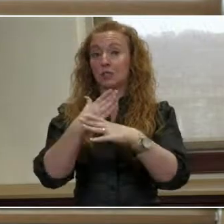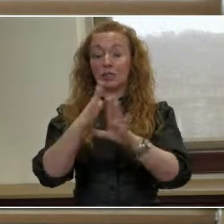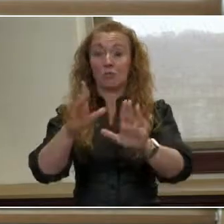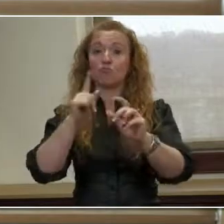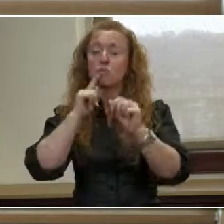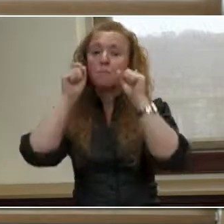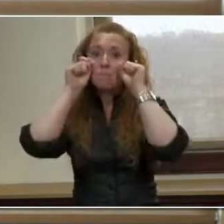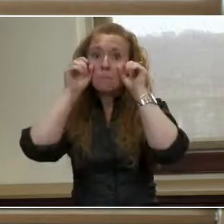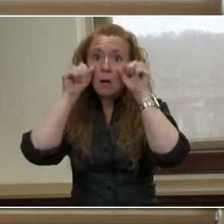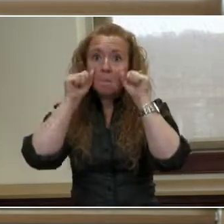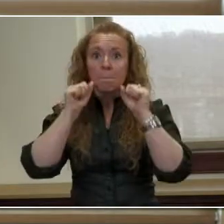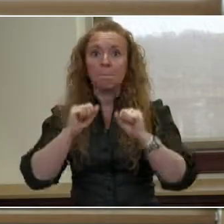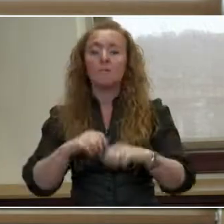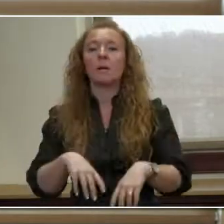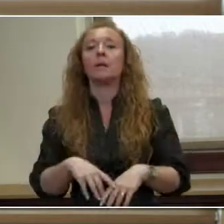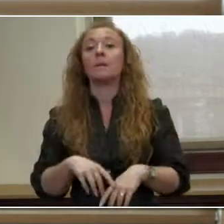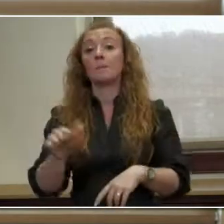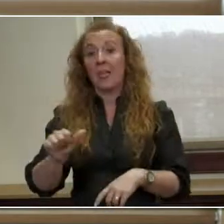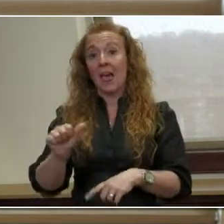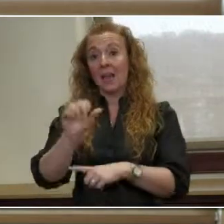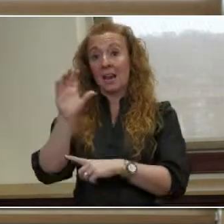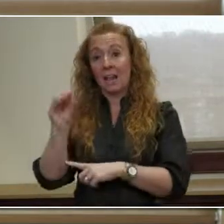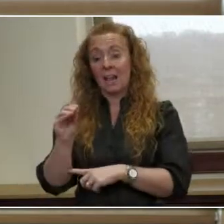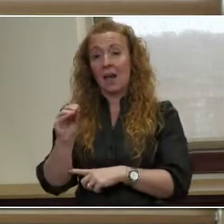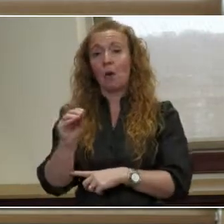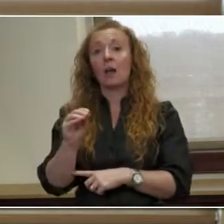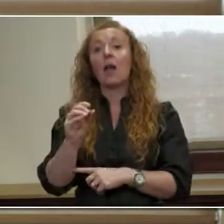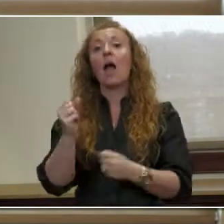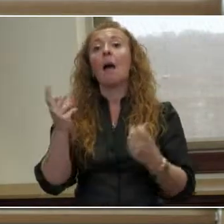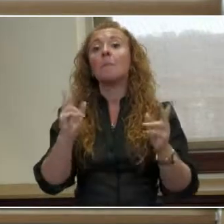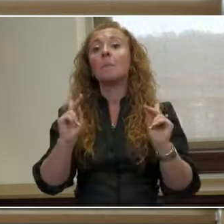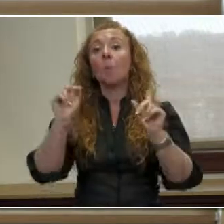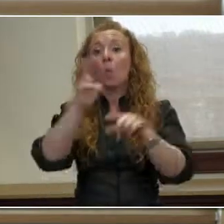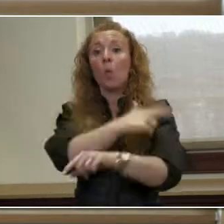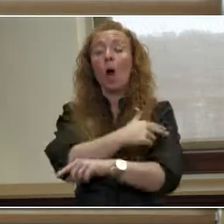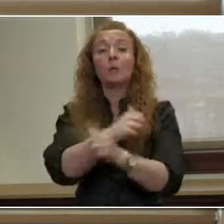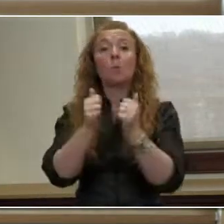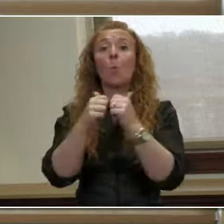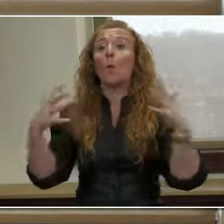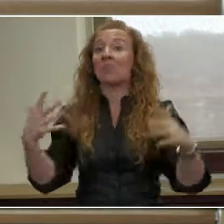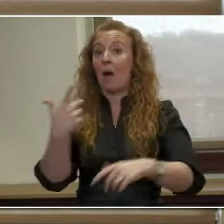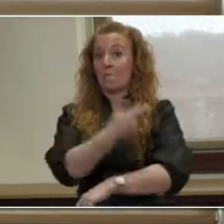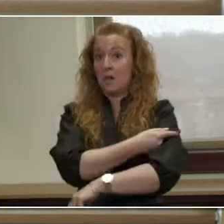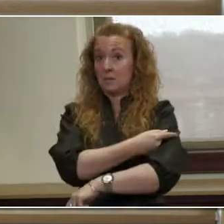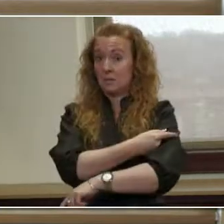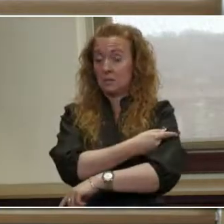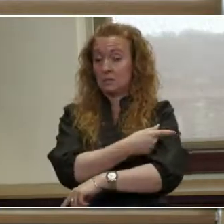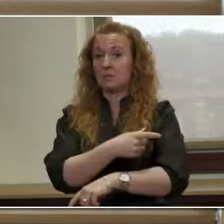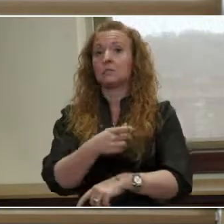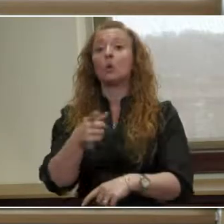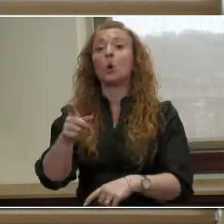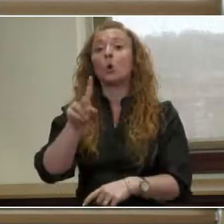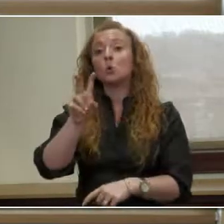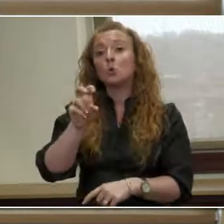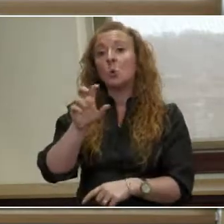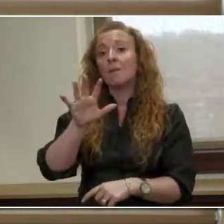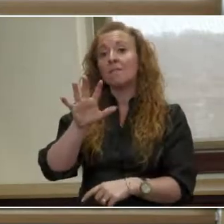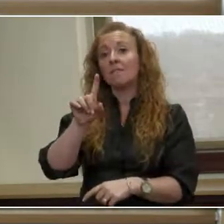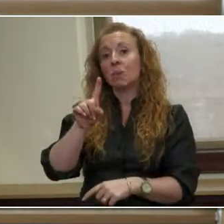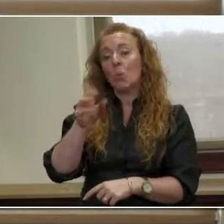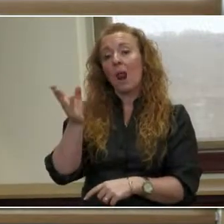eye-popping. In Allegheny County, the hospitalization rate for people without any vaccinations was